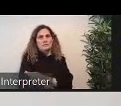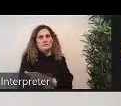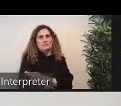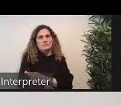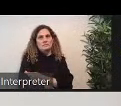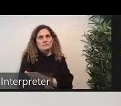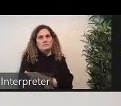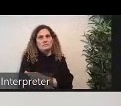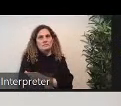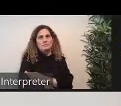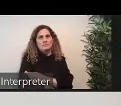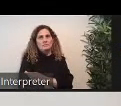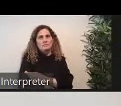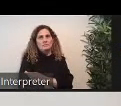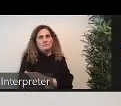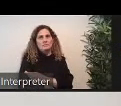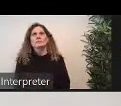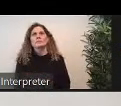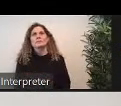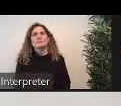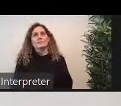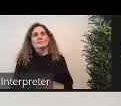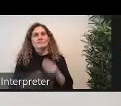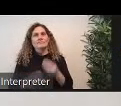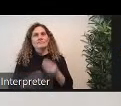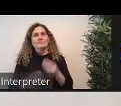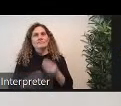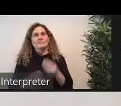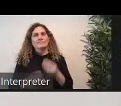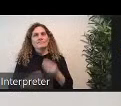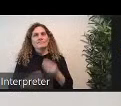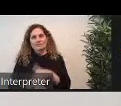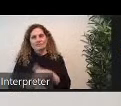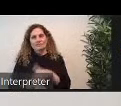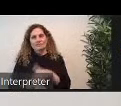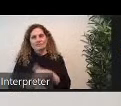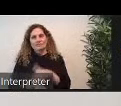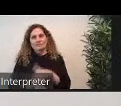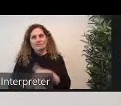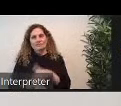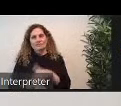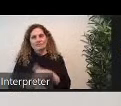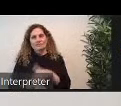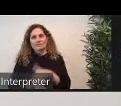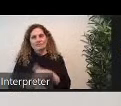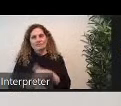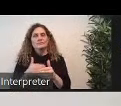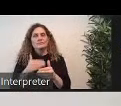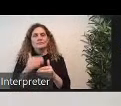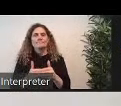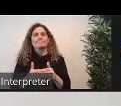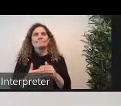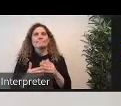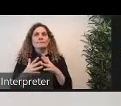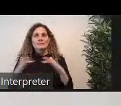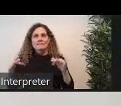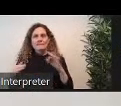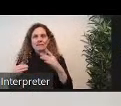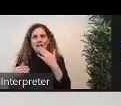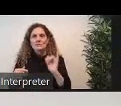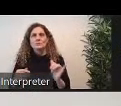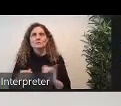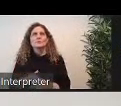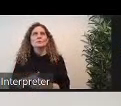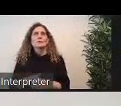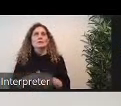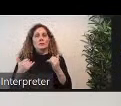bringing vaccine to communities of color. There was some improvement on that this week, and we certainly continue to have a major focus on equity in